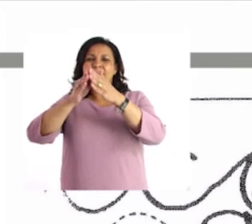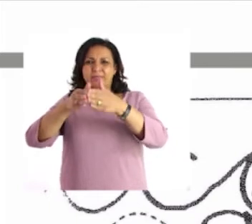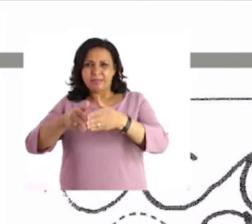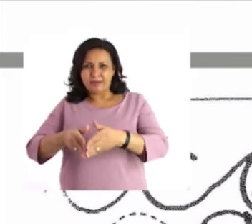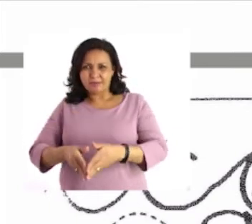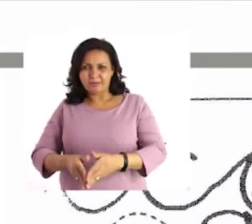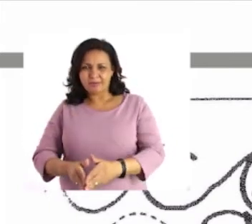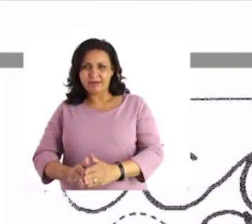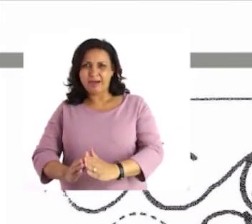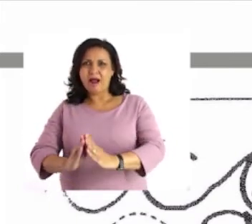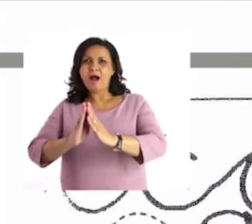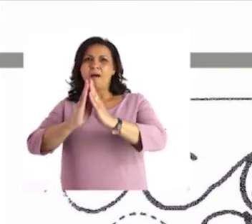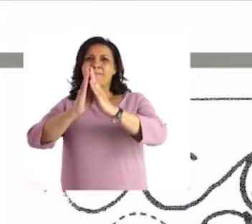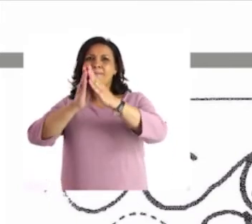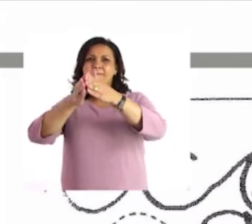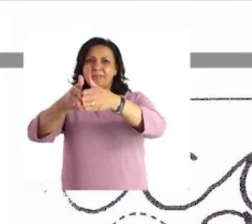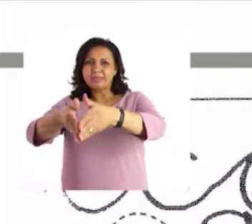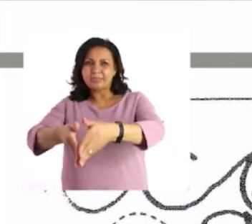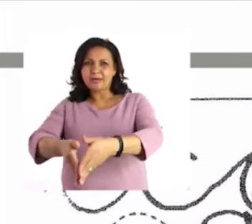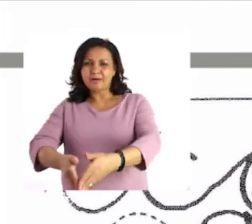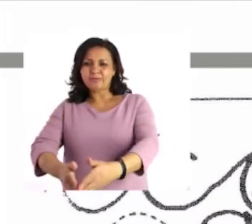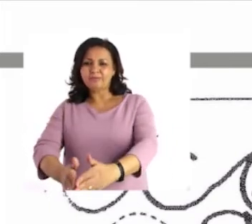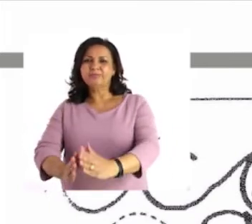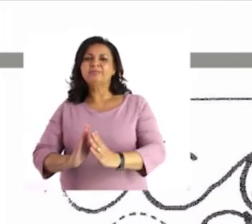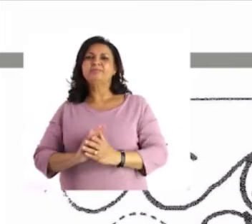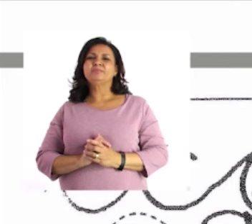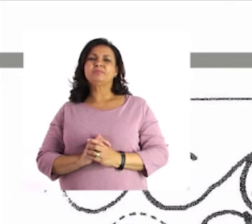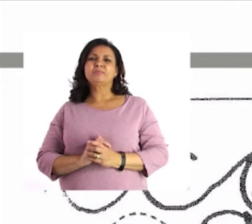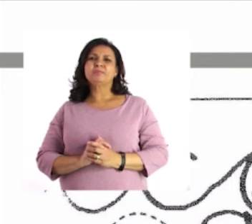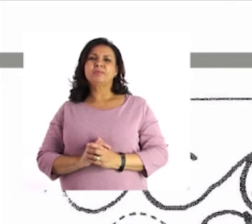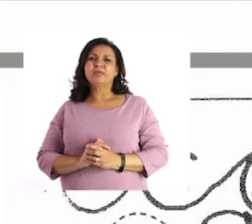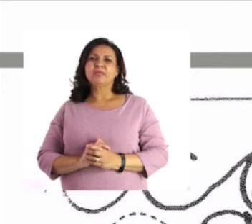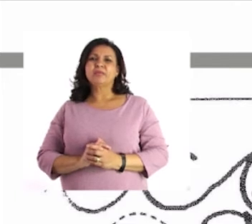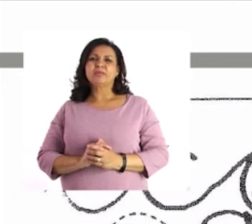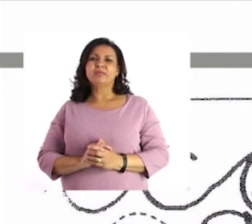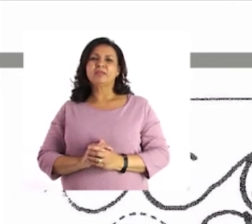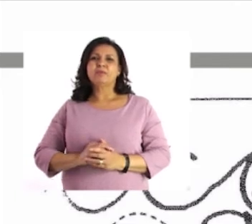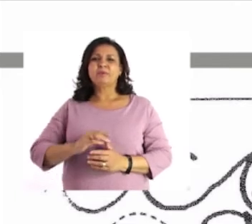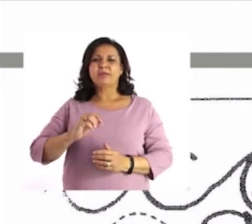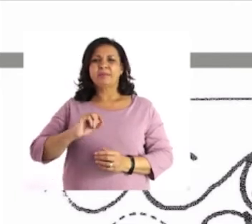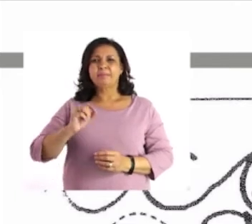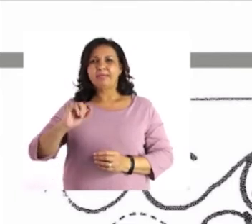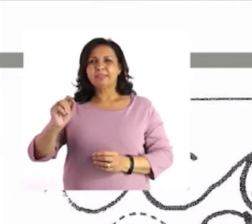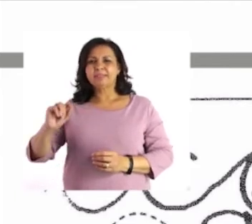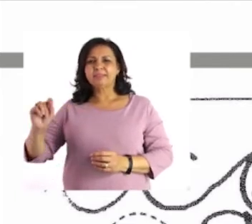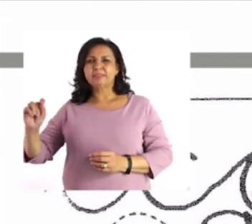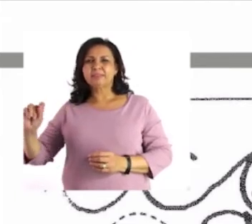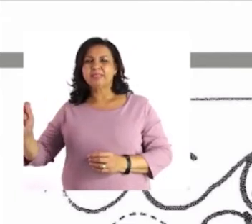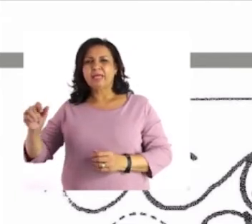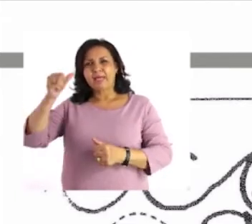and moving forward and a little bit backwards. So now when you make the wave pattern, remember,